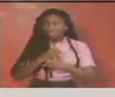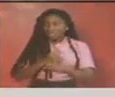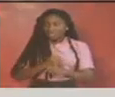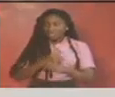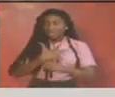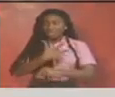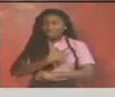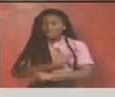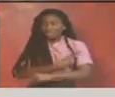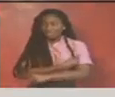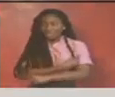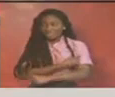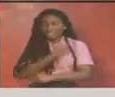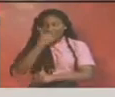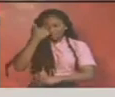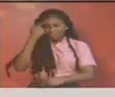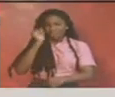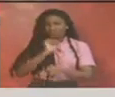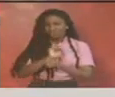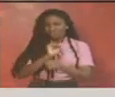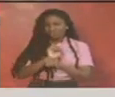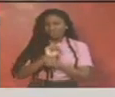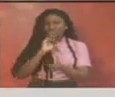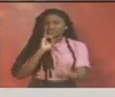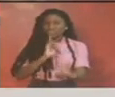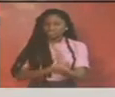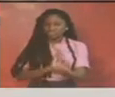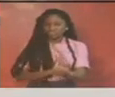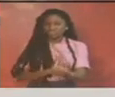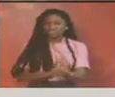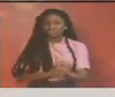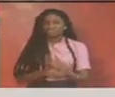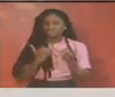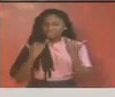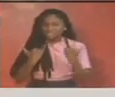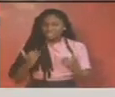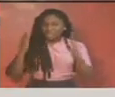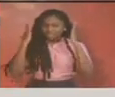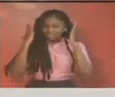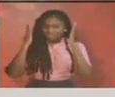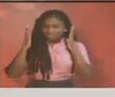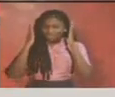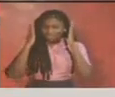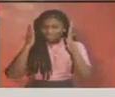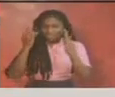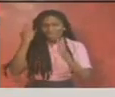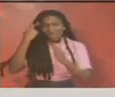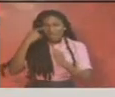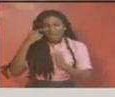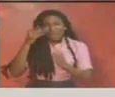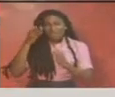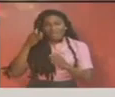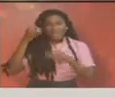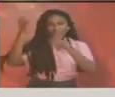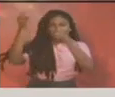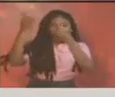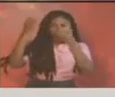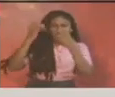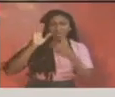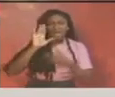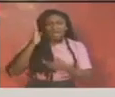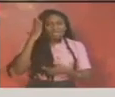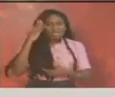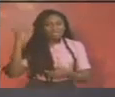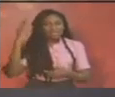as one of our frontline healthcare workers. And we go to her for her experience with receiving the